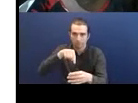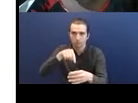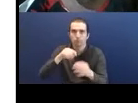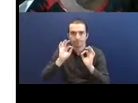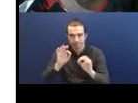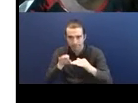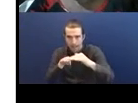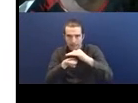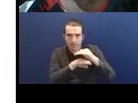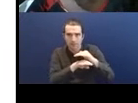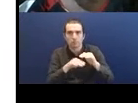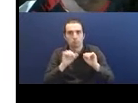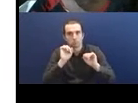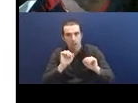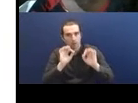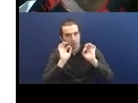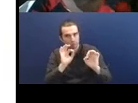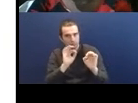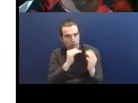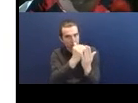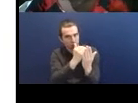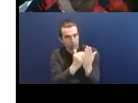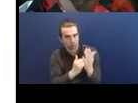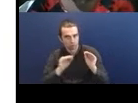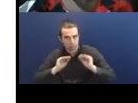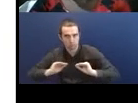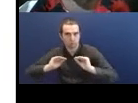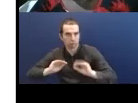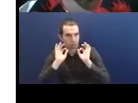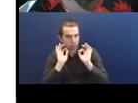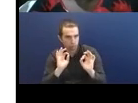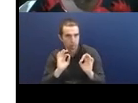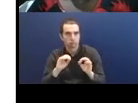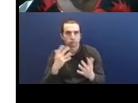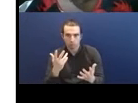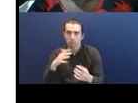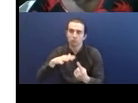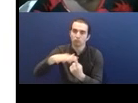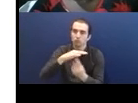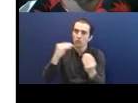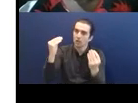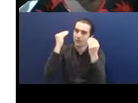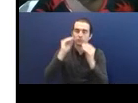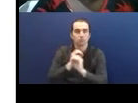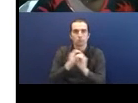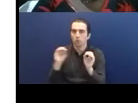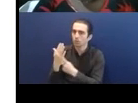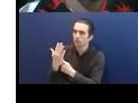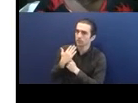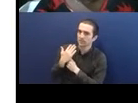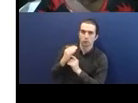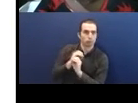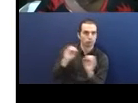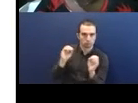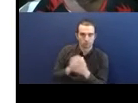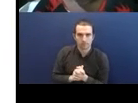Recognize diversity, promote participation, and overcome barriers to learning and participation for all,